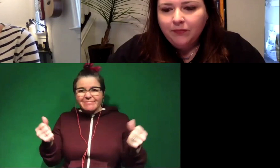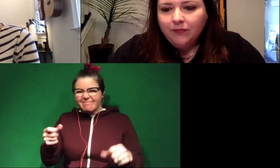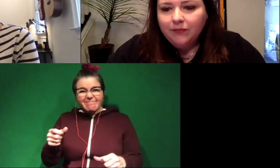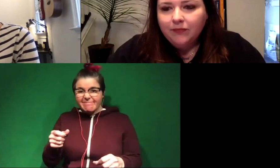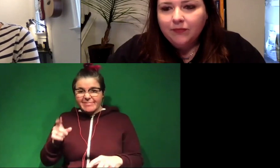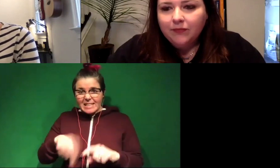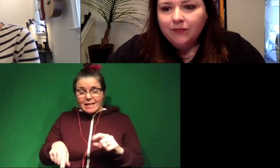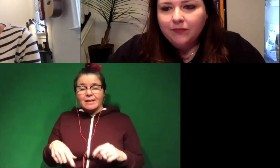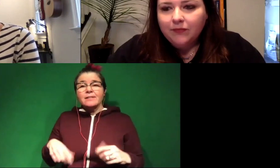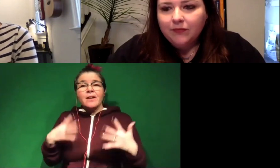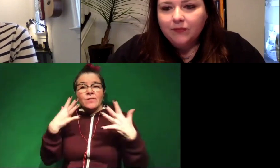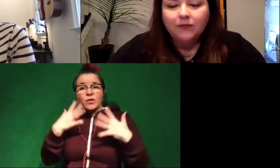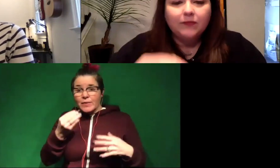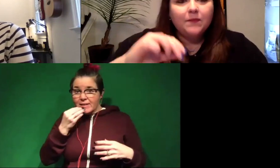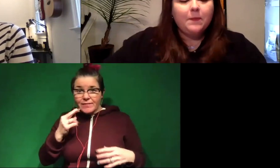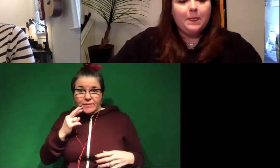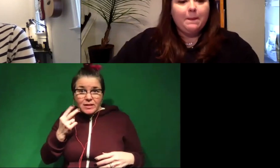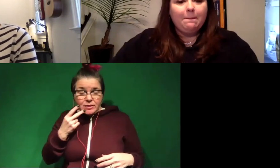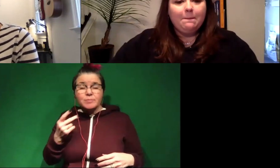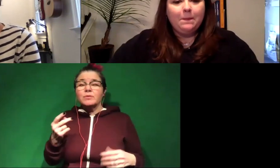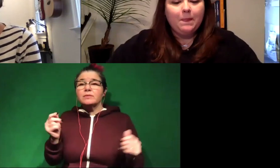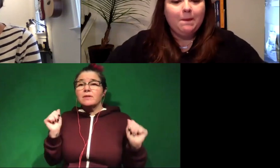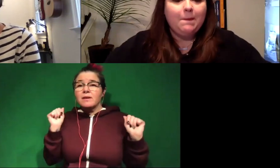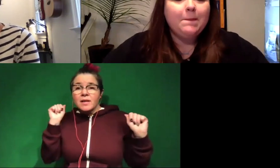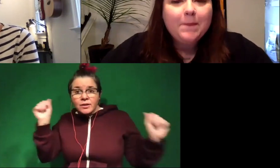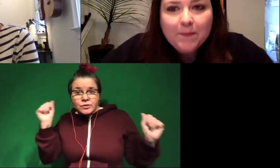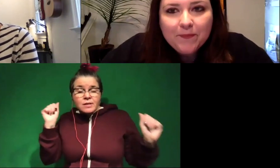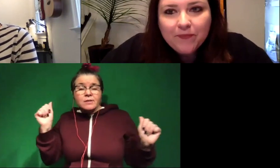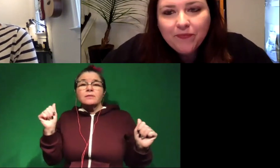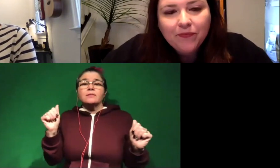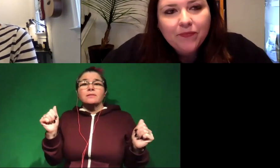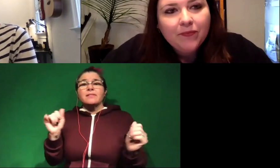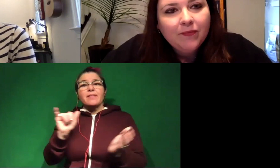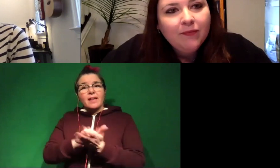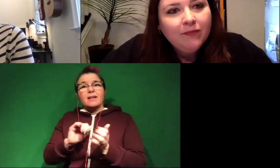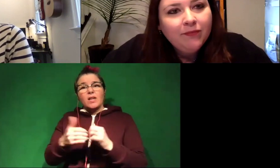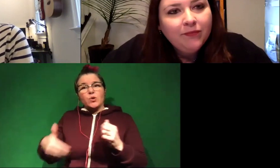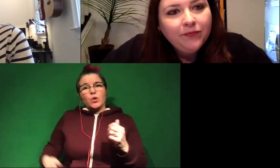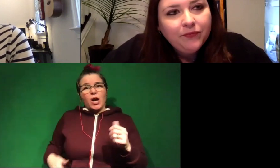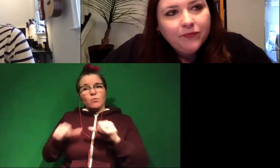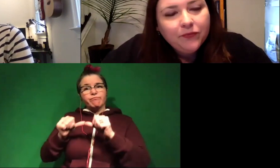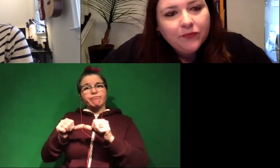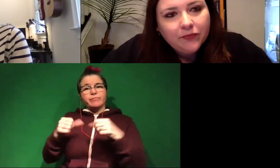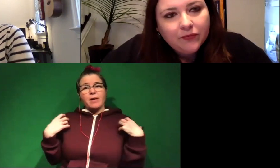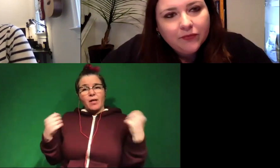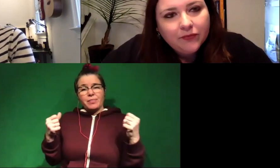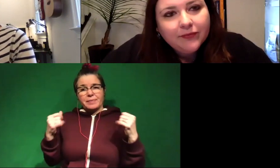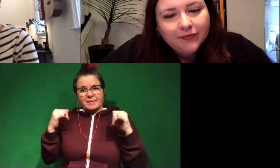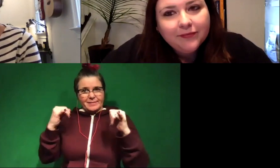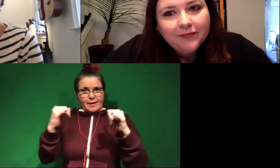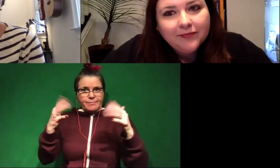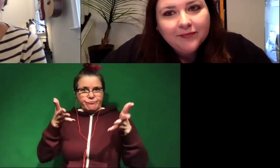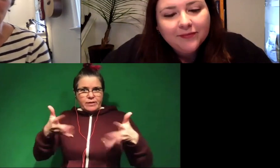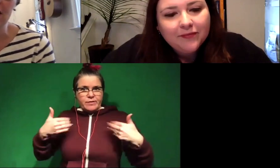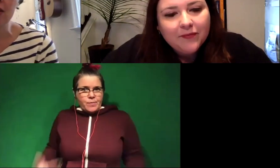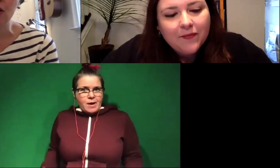just eating your vegetables, getting exercise, and that's how your gut will stay healthy, just like the rest of you. So